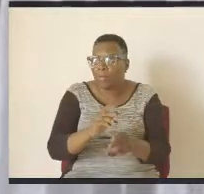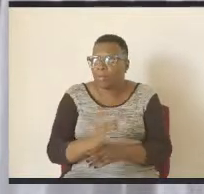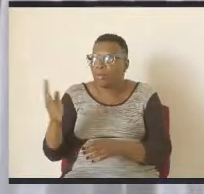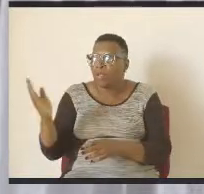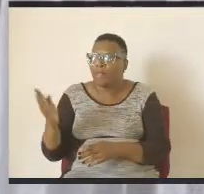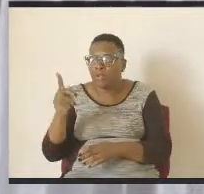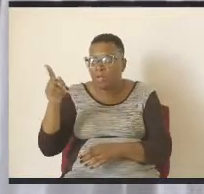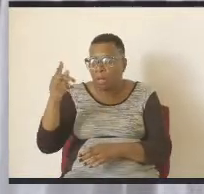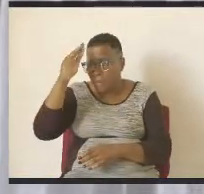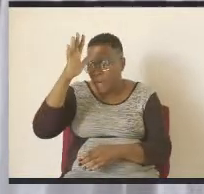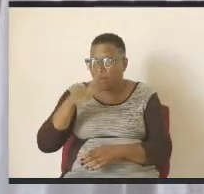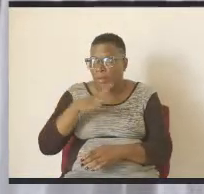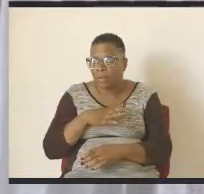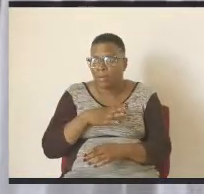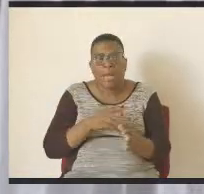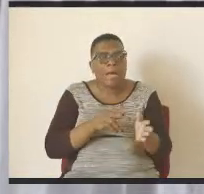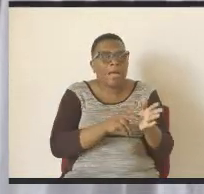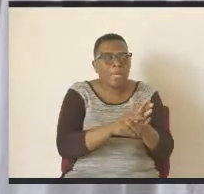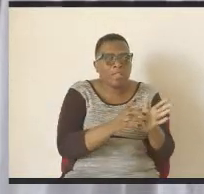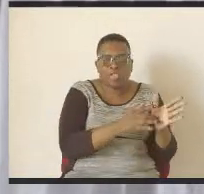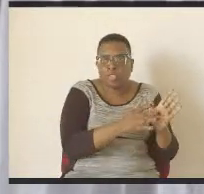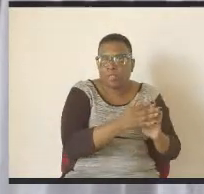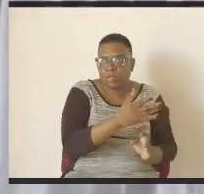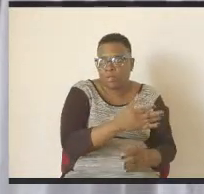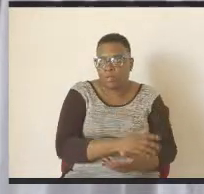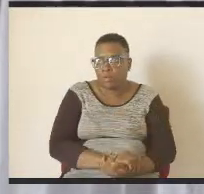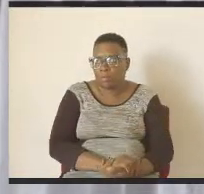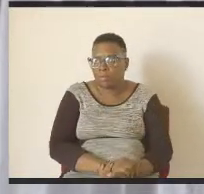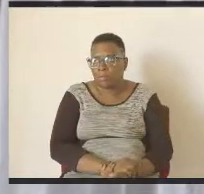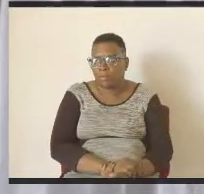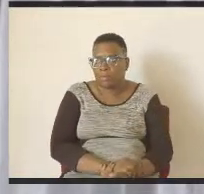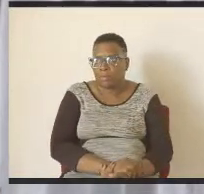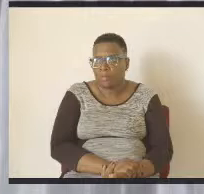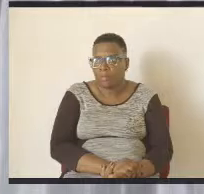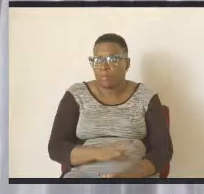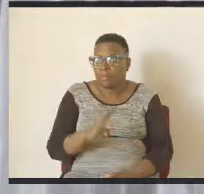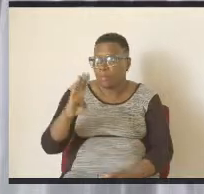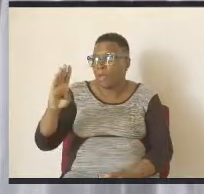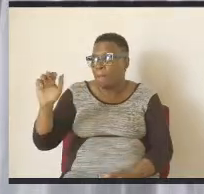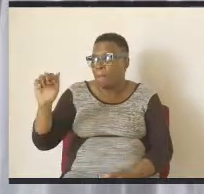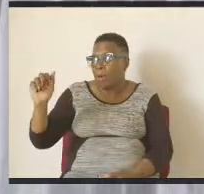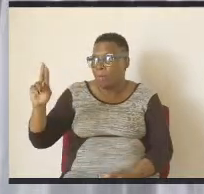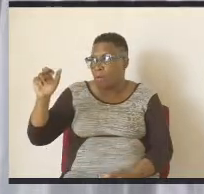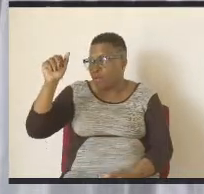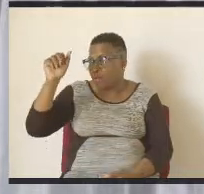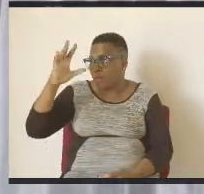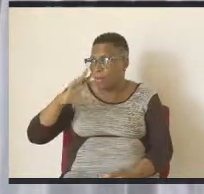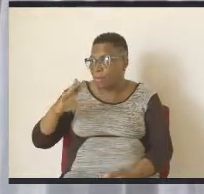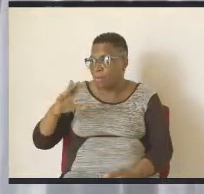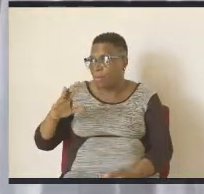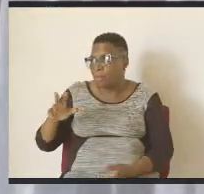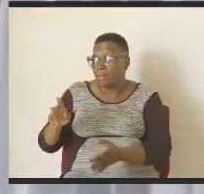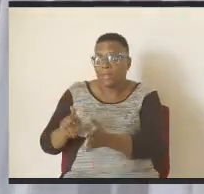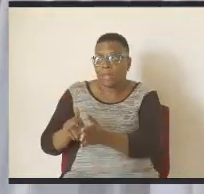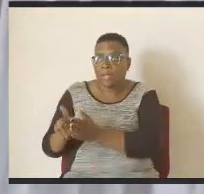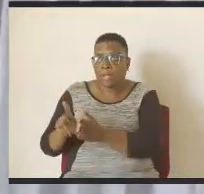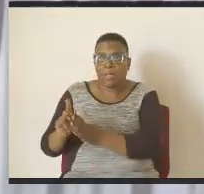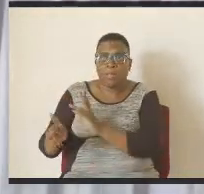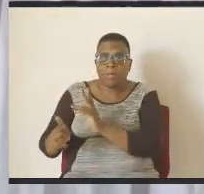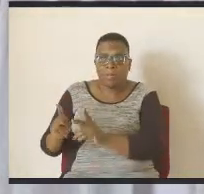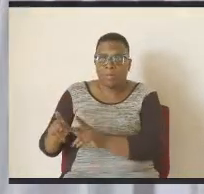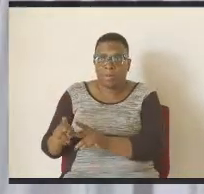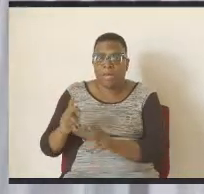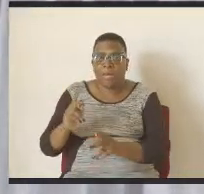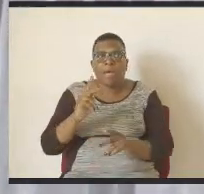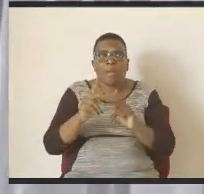Barabbas. A murderer. He's a murderer. Convicted murderer. We want him instead